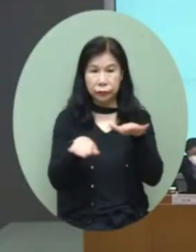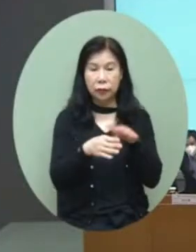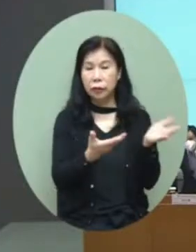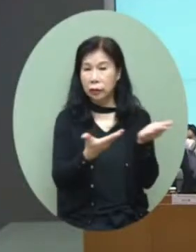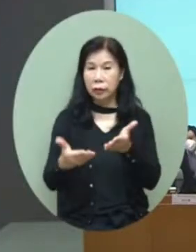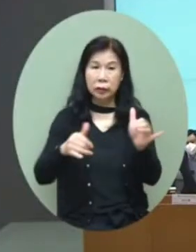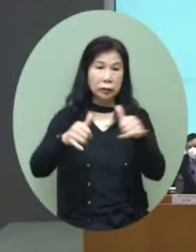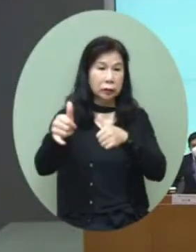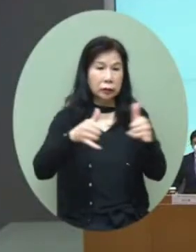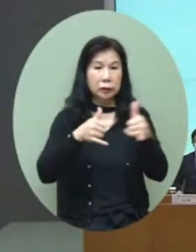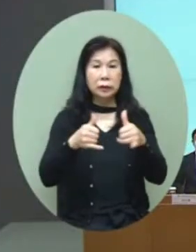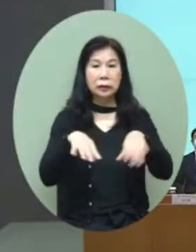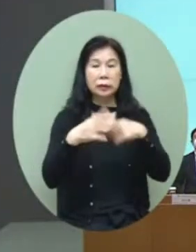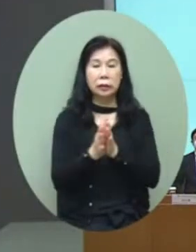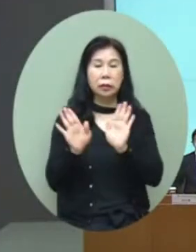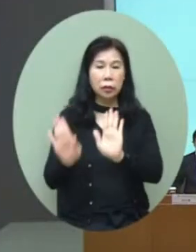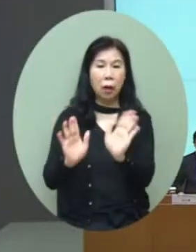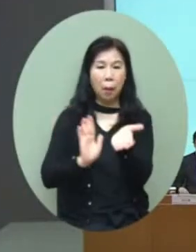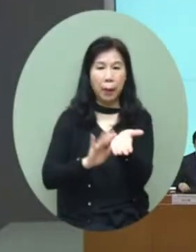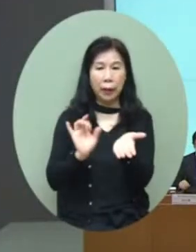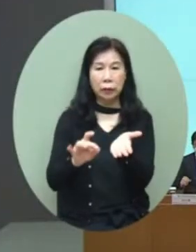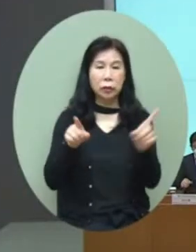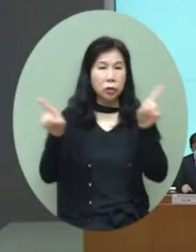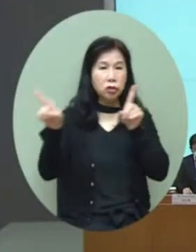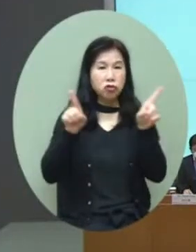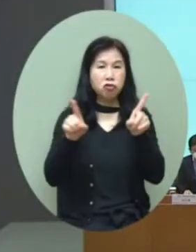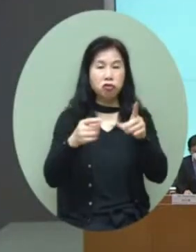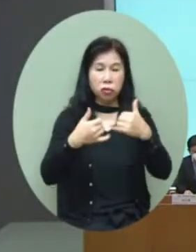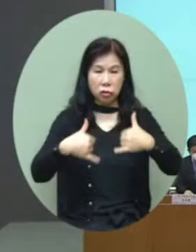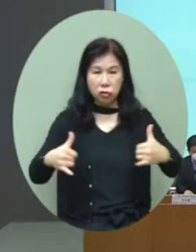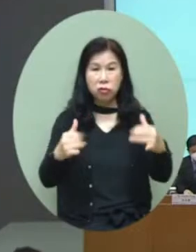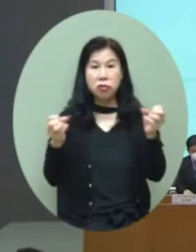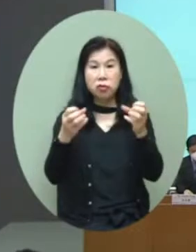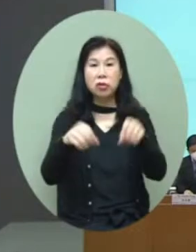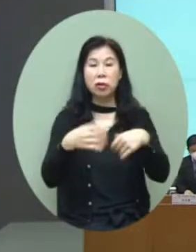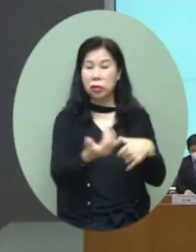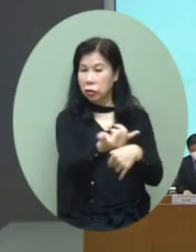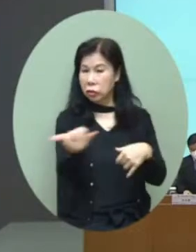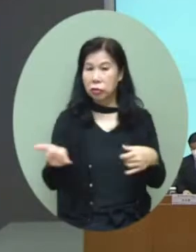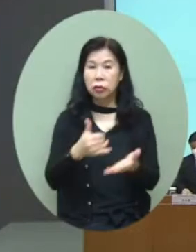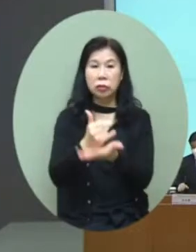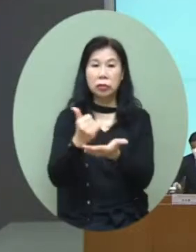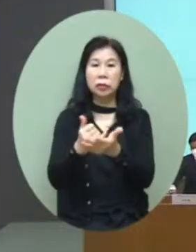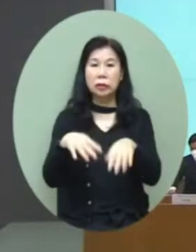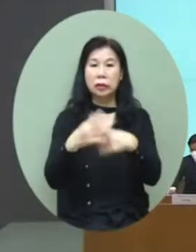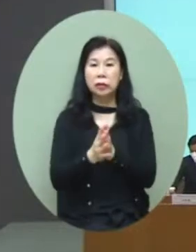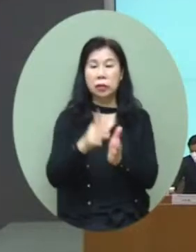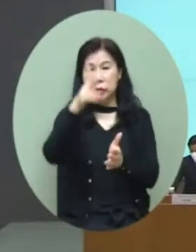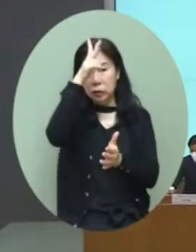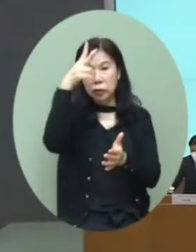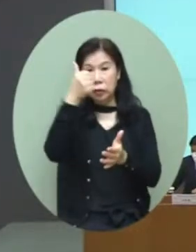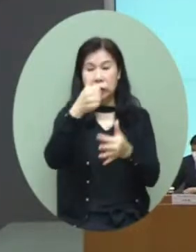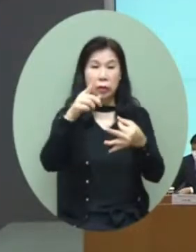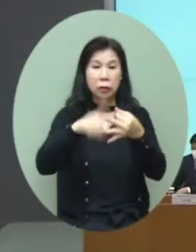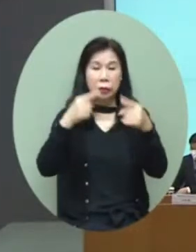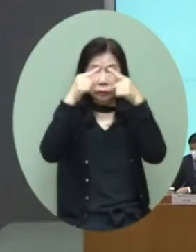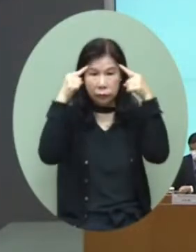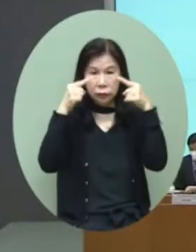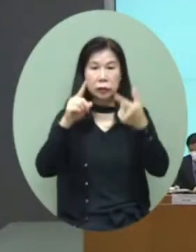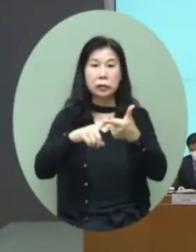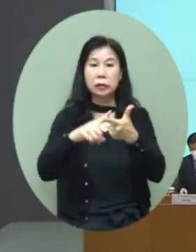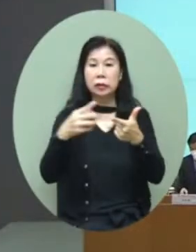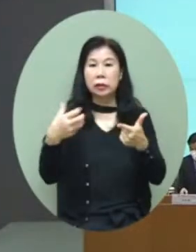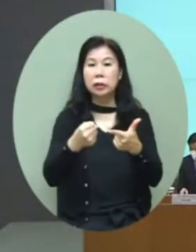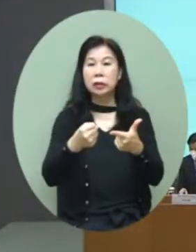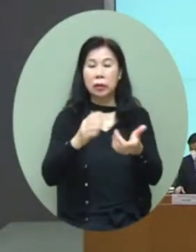Good morning, everyone. Welcome to today's press conference of Anti-Epidemic Command and Coordination Group.